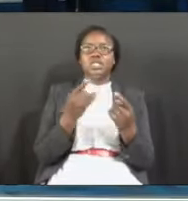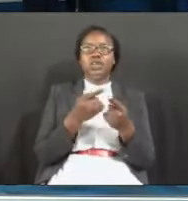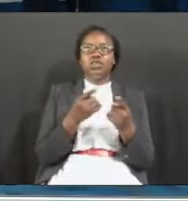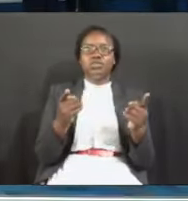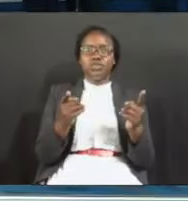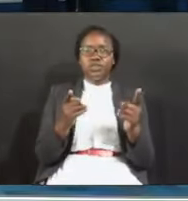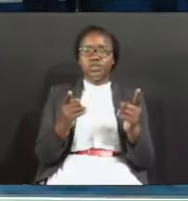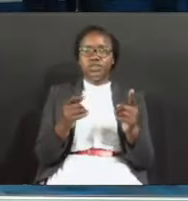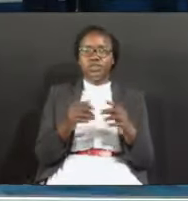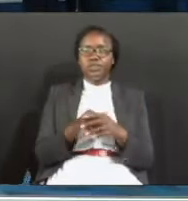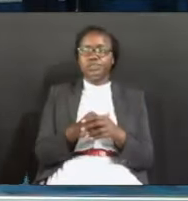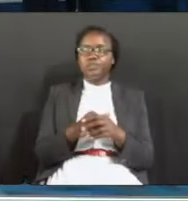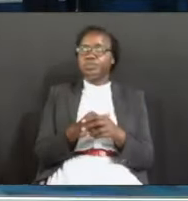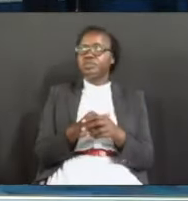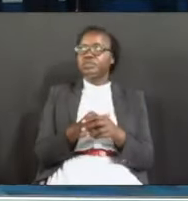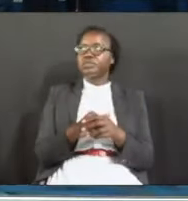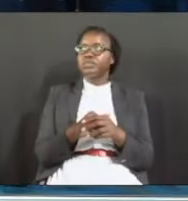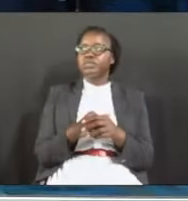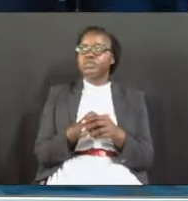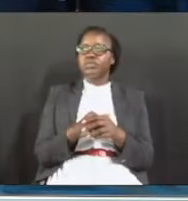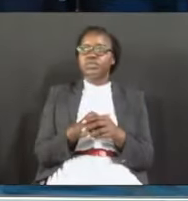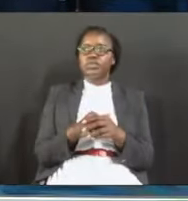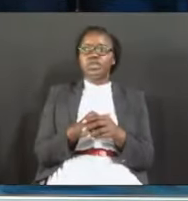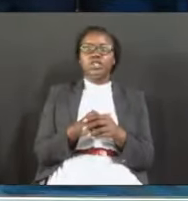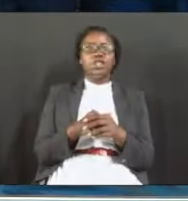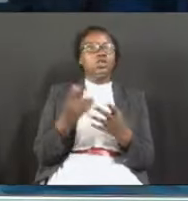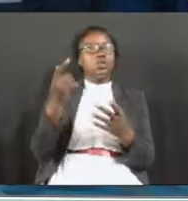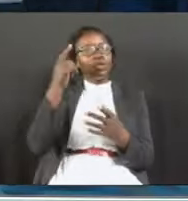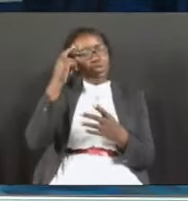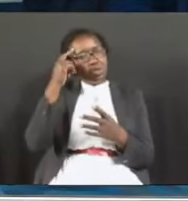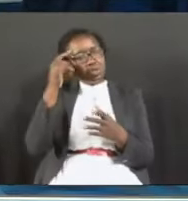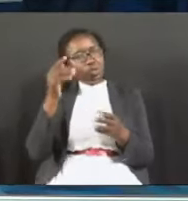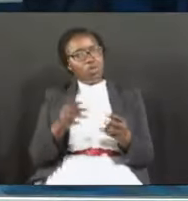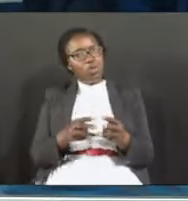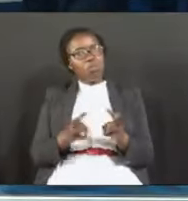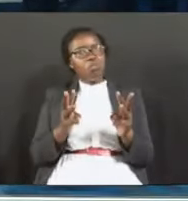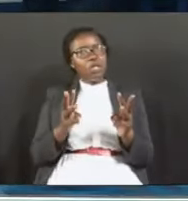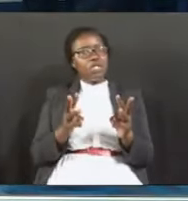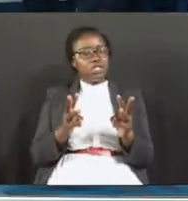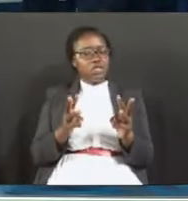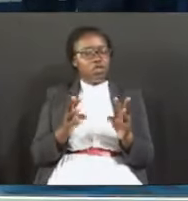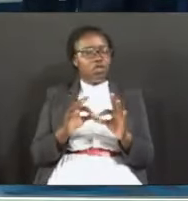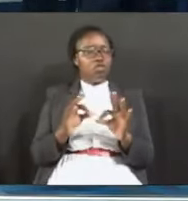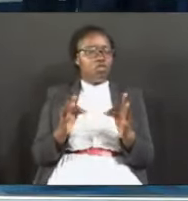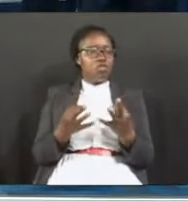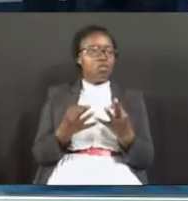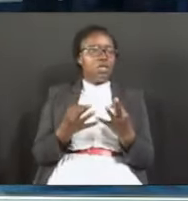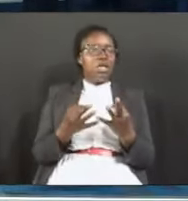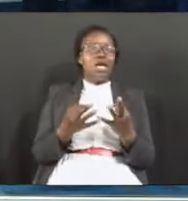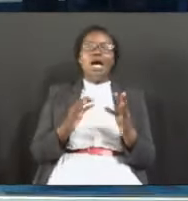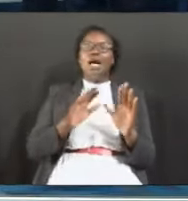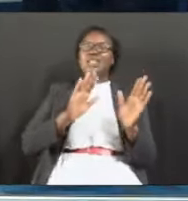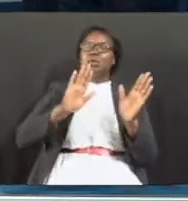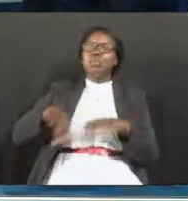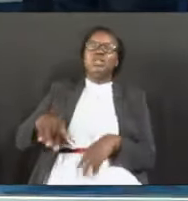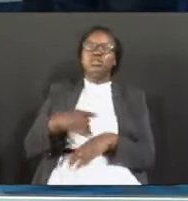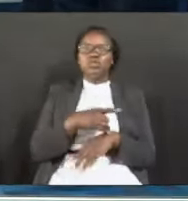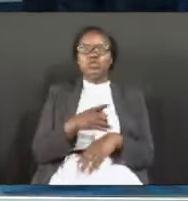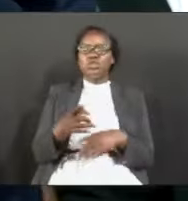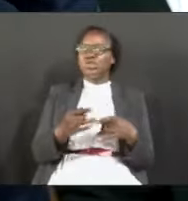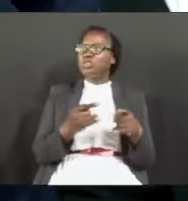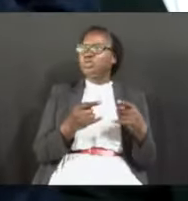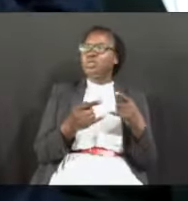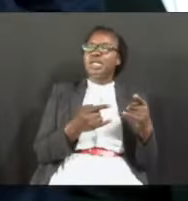Your spouse or your parents or your family have abandoned you, neglected you, you're